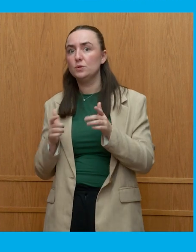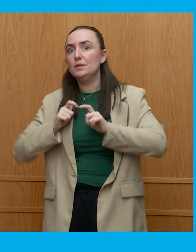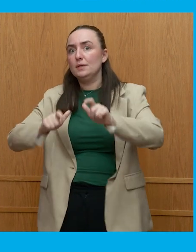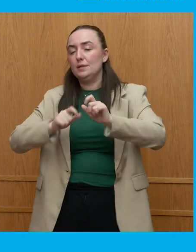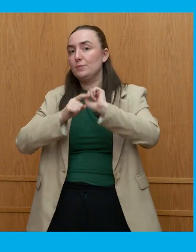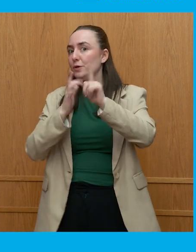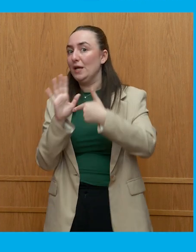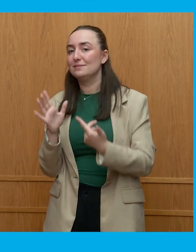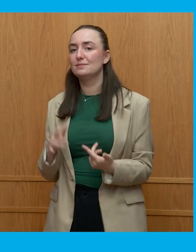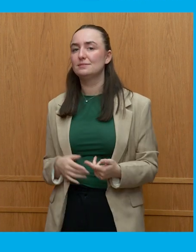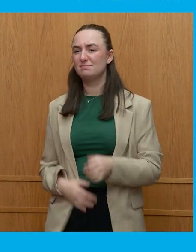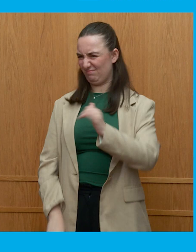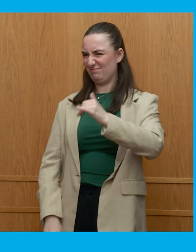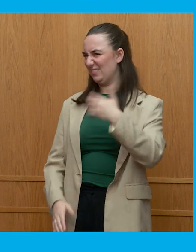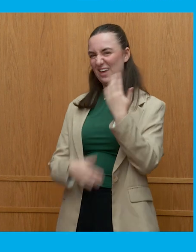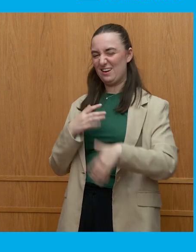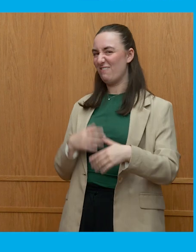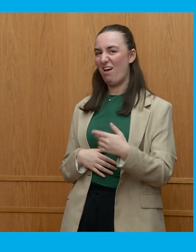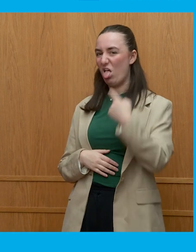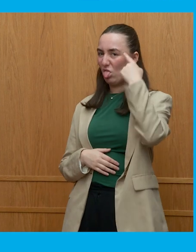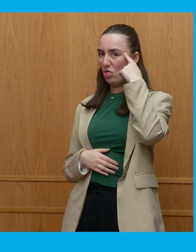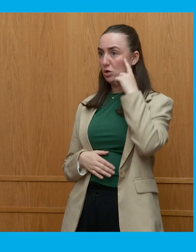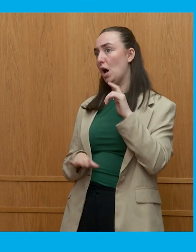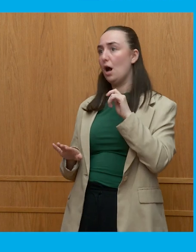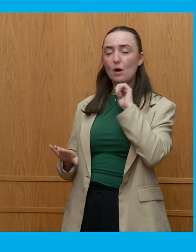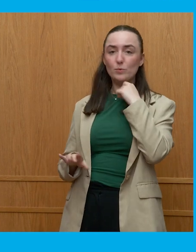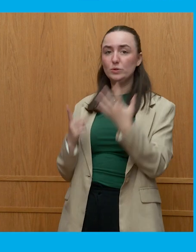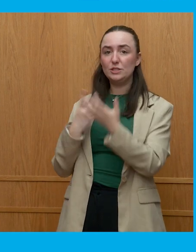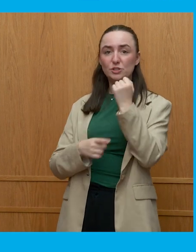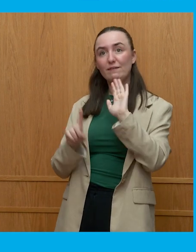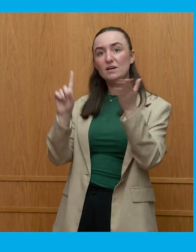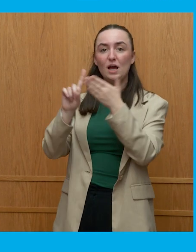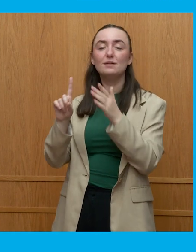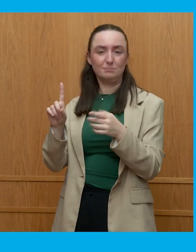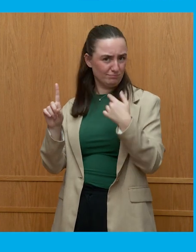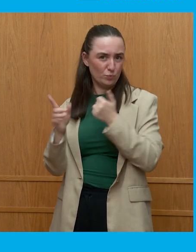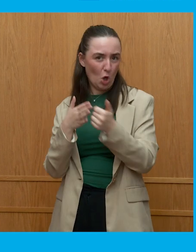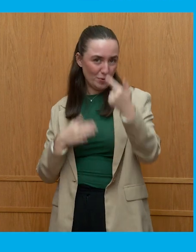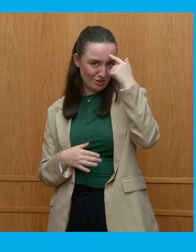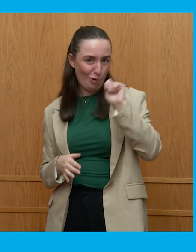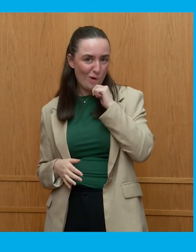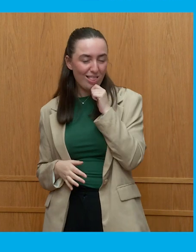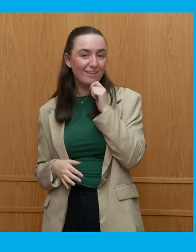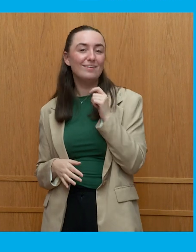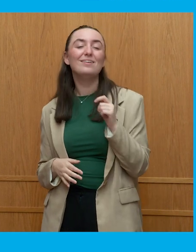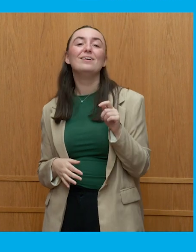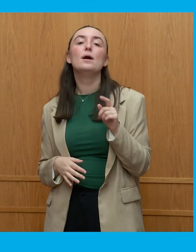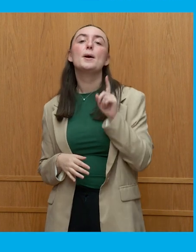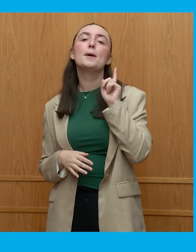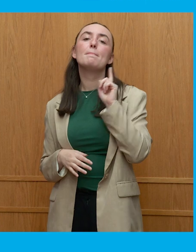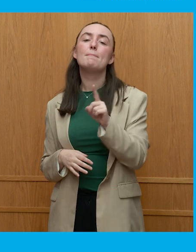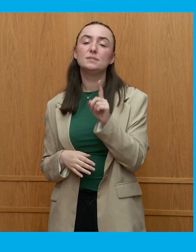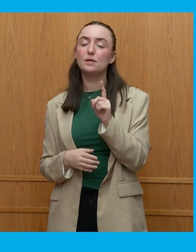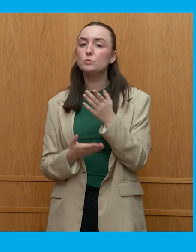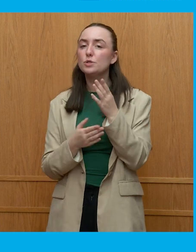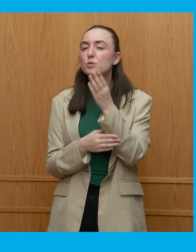there was never any doubt in our minds about achieving the objective, building us being a small part of building us